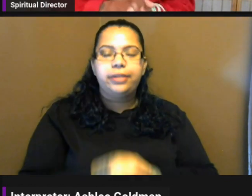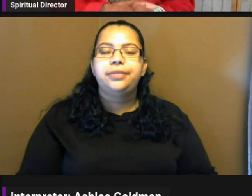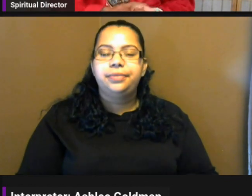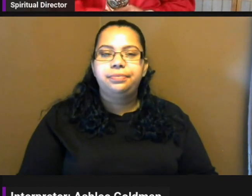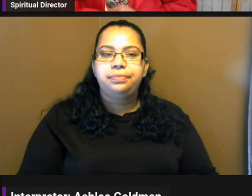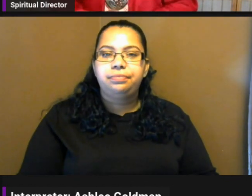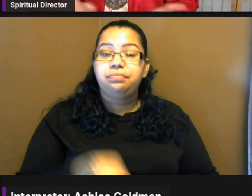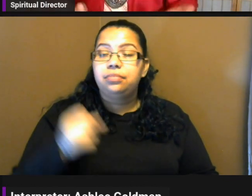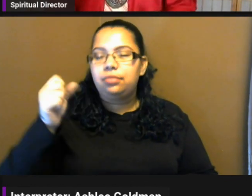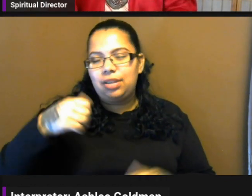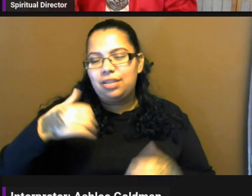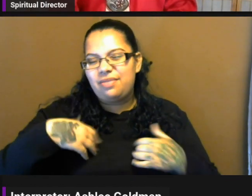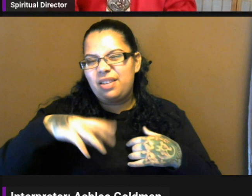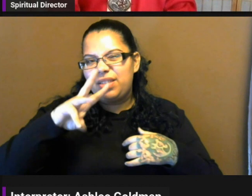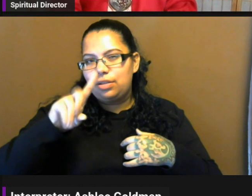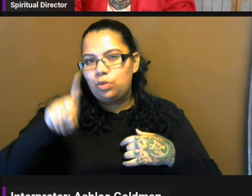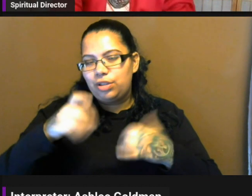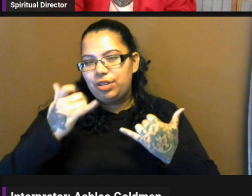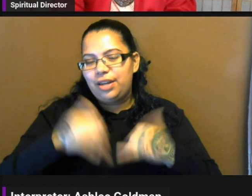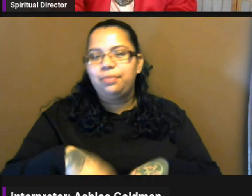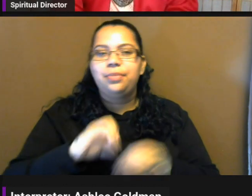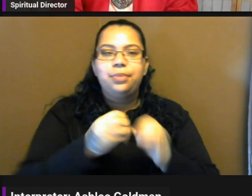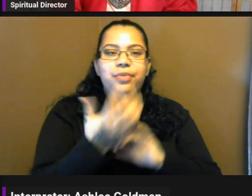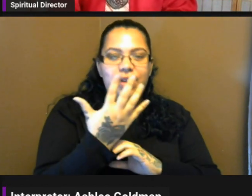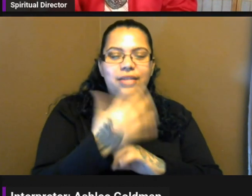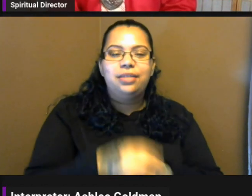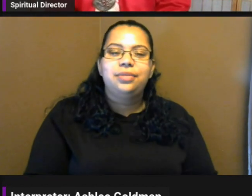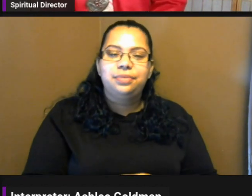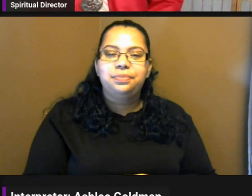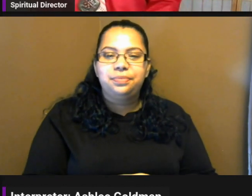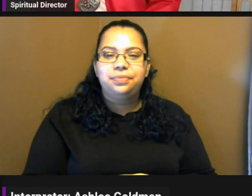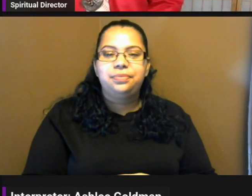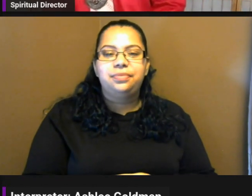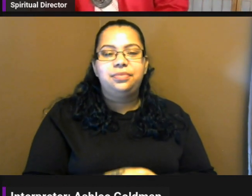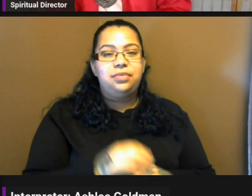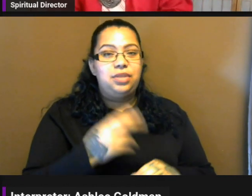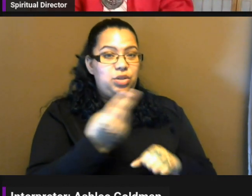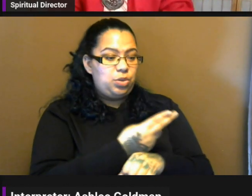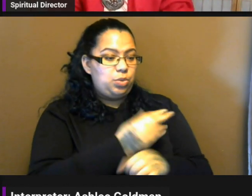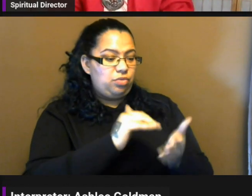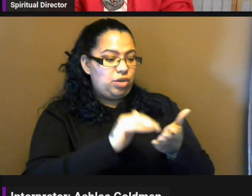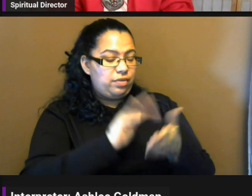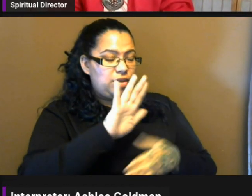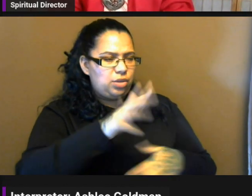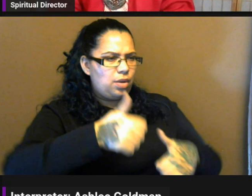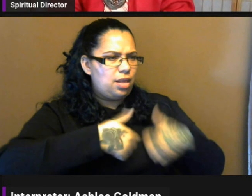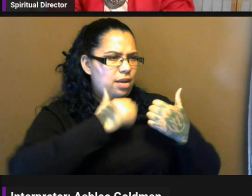5. Yeah, we're going to have 6 today. Number 5, how can you use forgiveness in your life